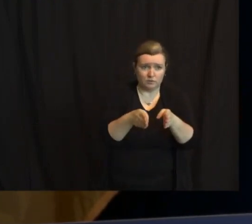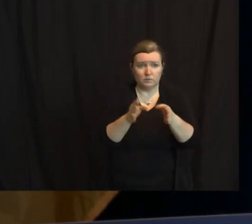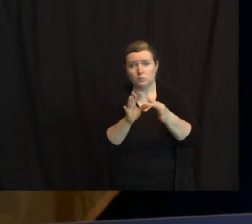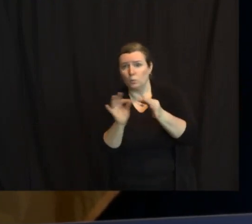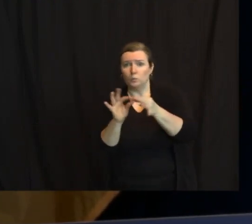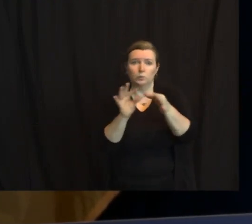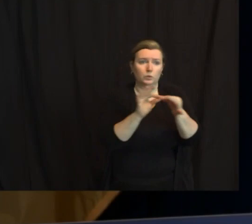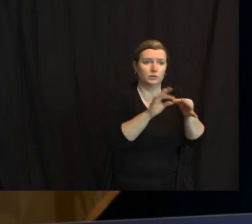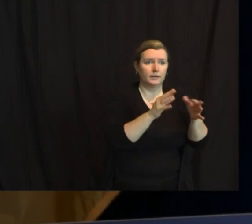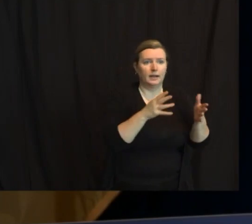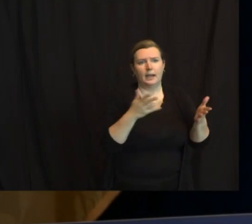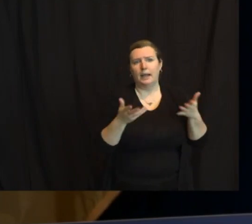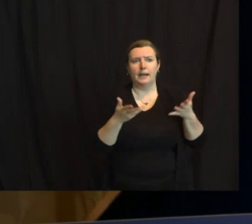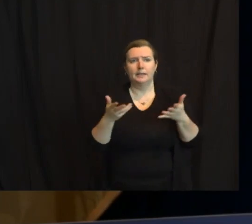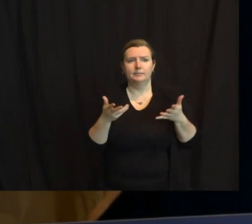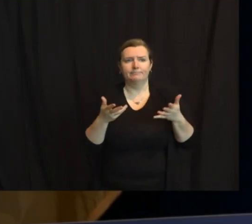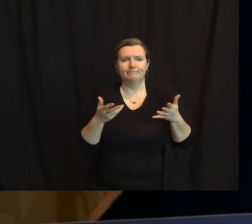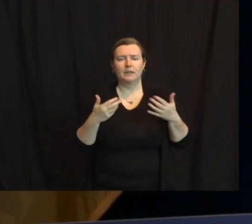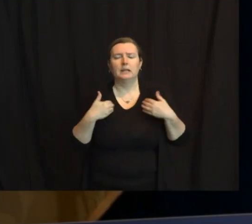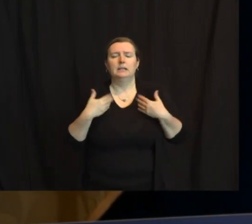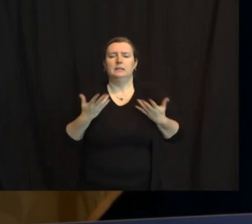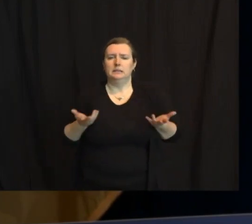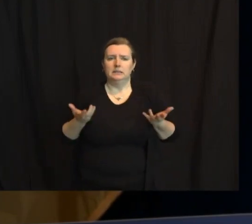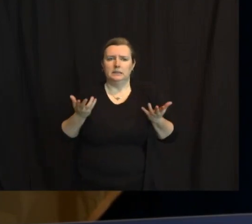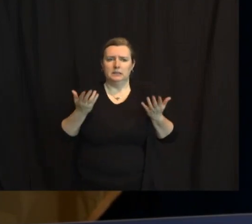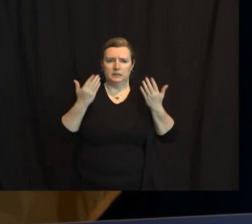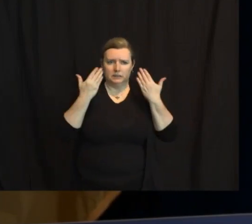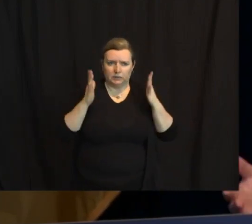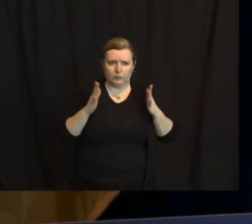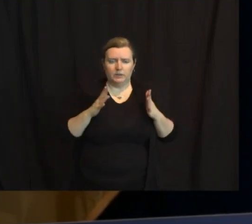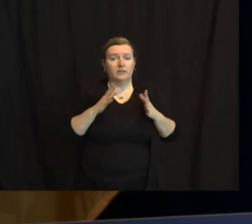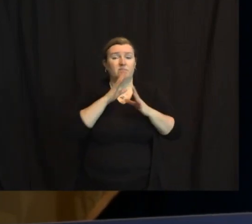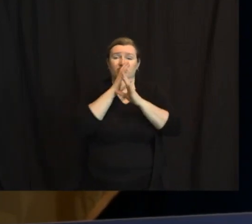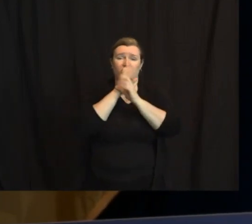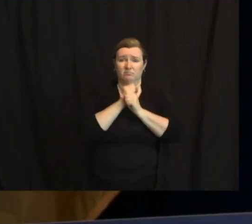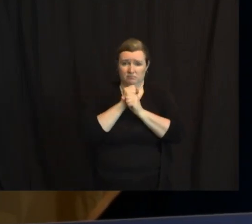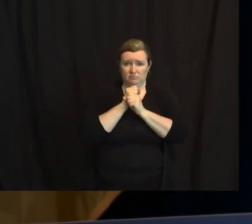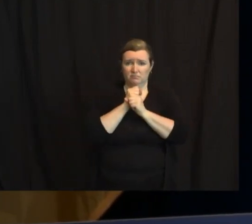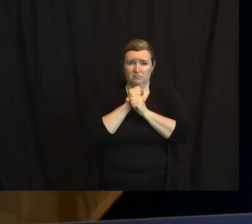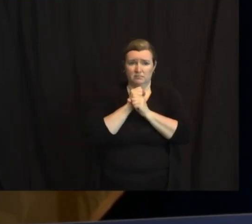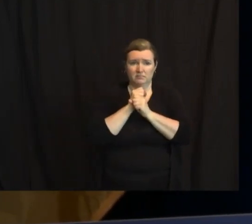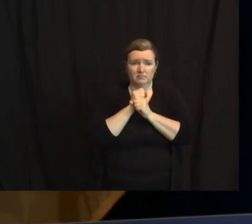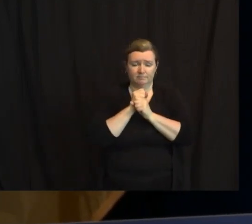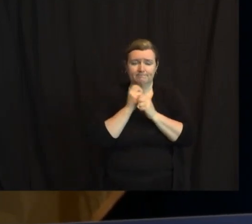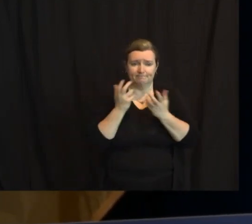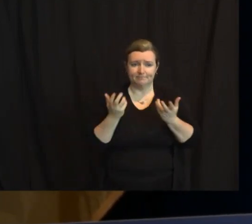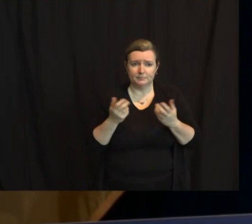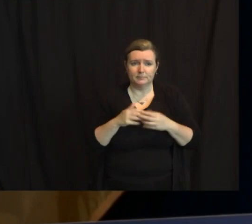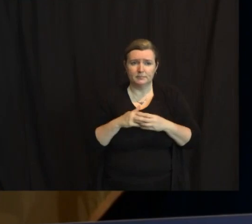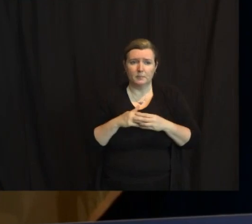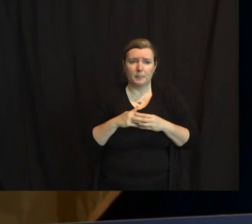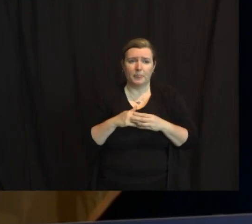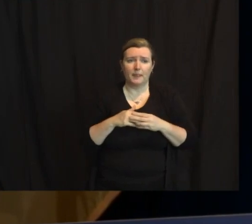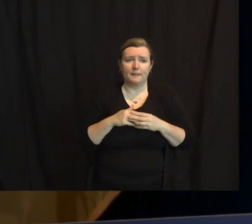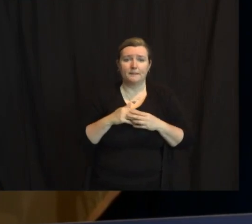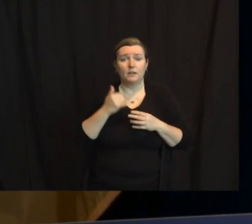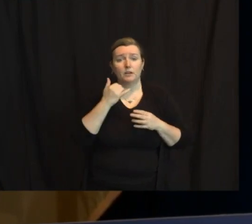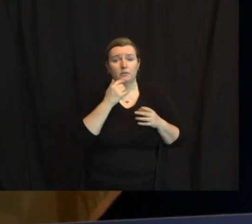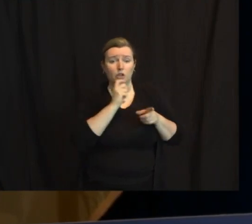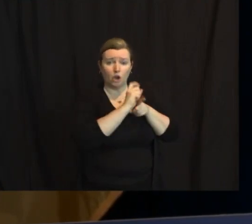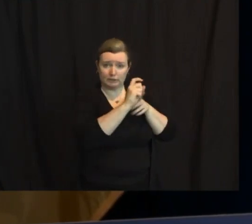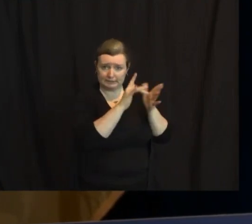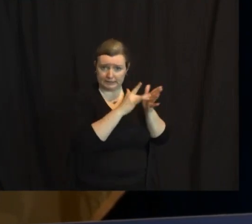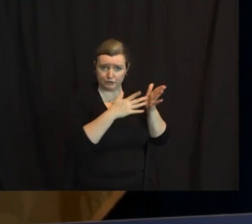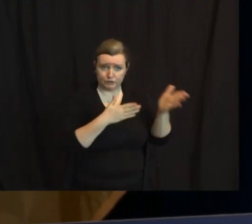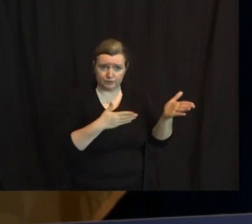Smith, and we can't respond because it's privileged information and confidential information. Just wanted to say that off the top. Call center, we don't know. The RFQ just closed